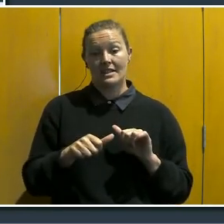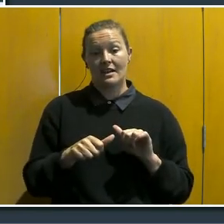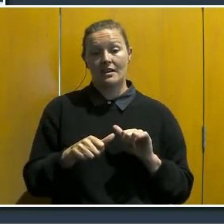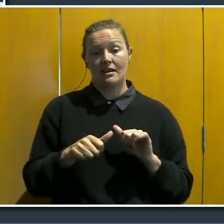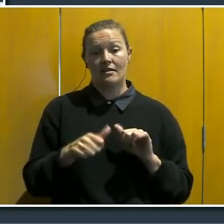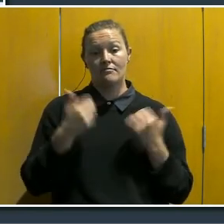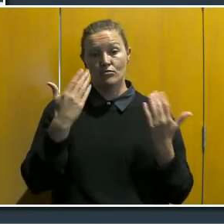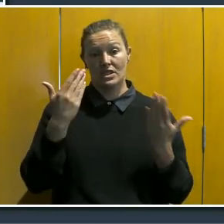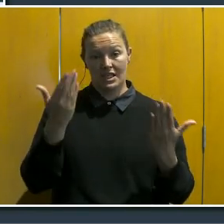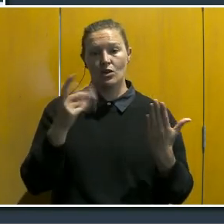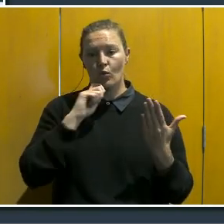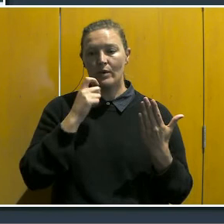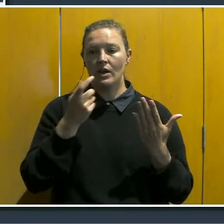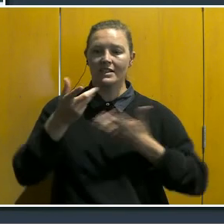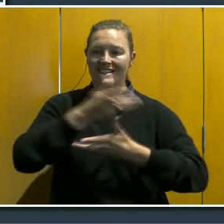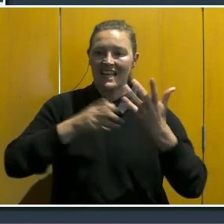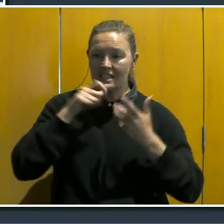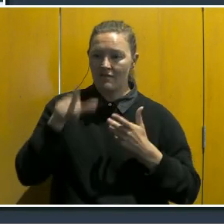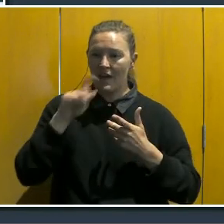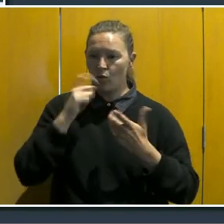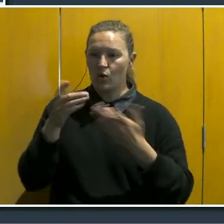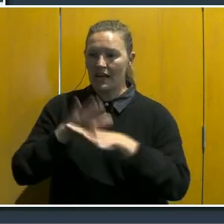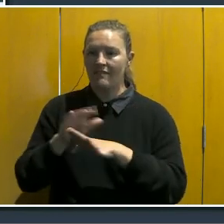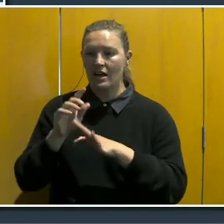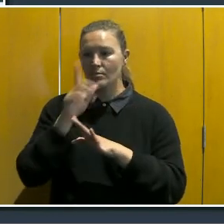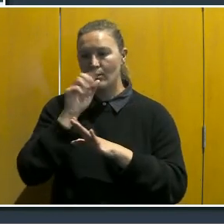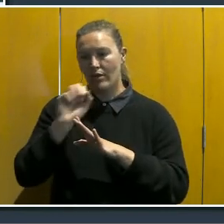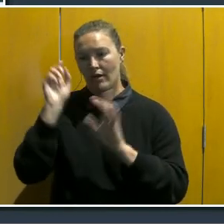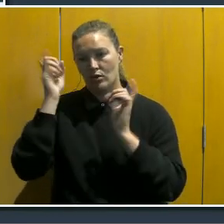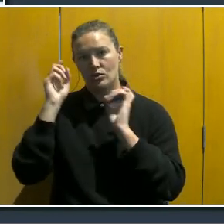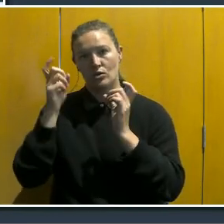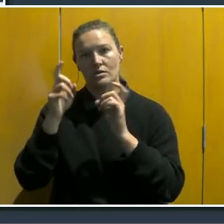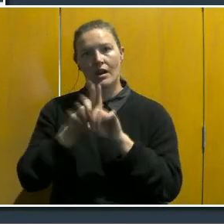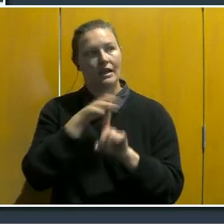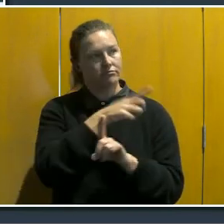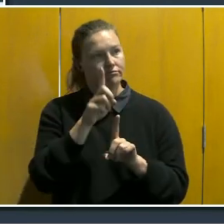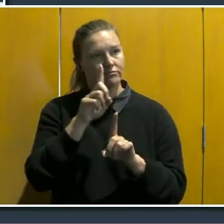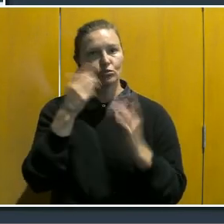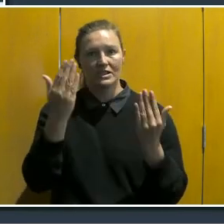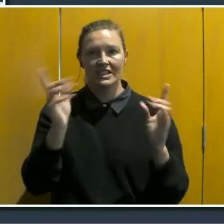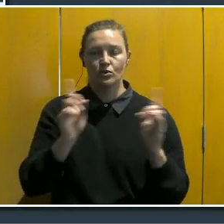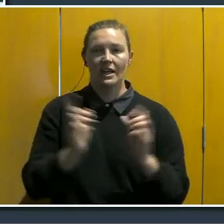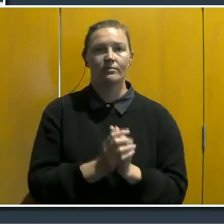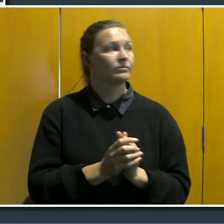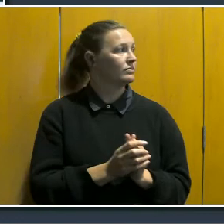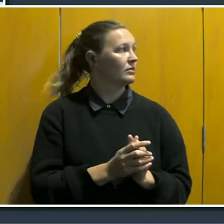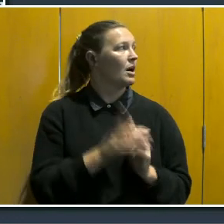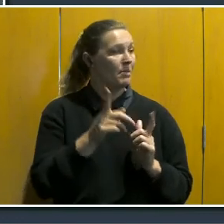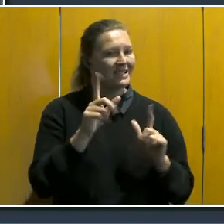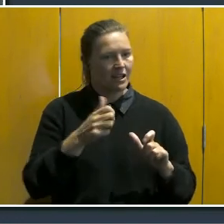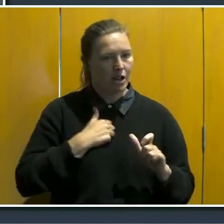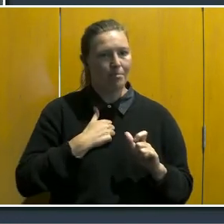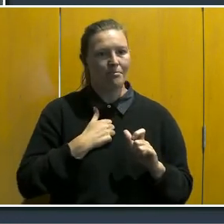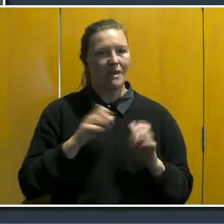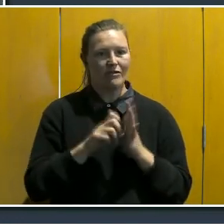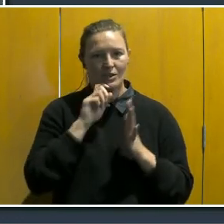end of the hearing is whether we think that would actually cover the concerns that people like yourselves have put in front of us. But it doesn't stop my rates going up by